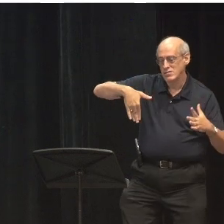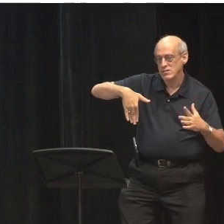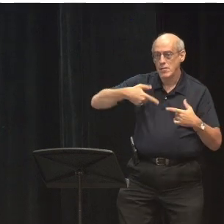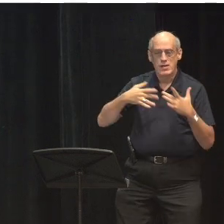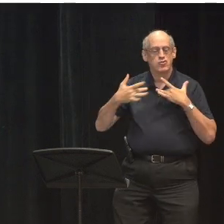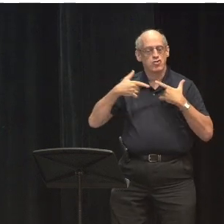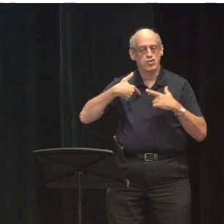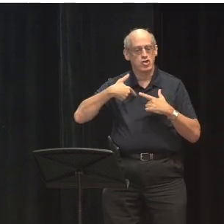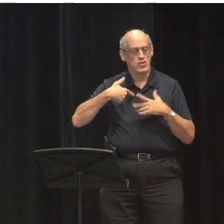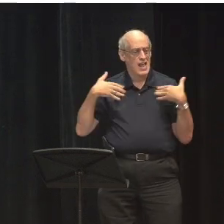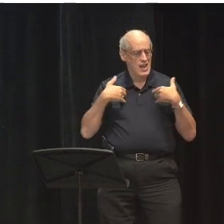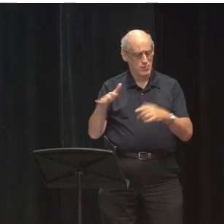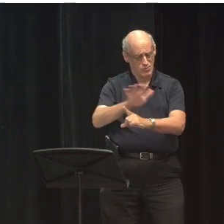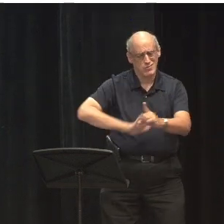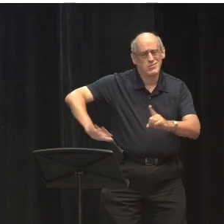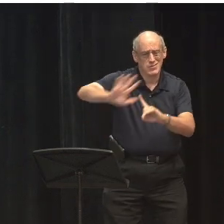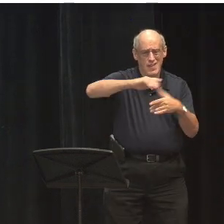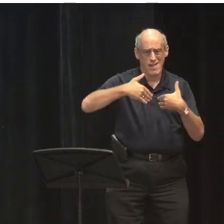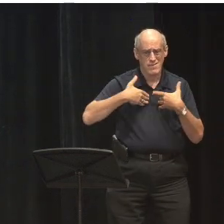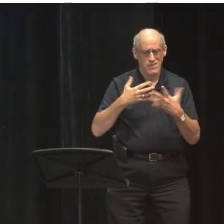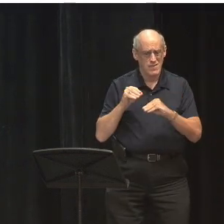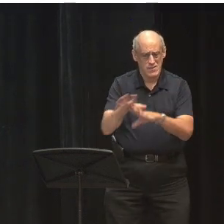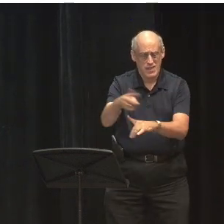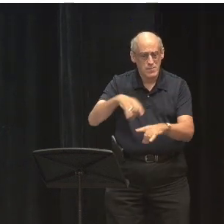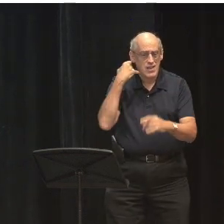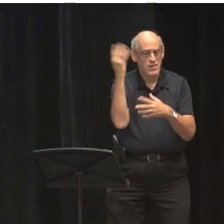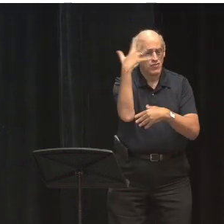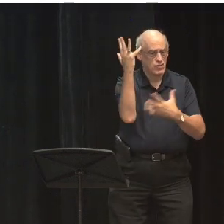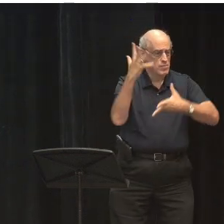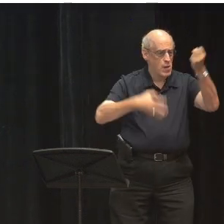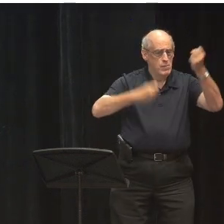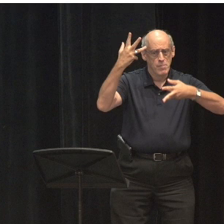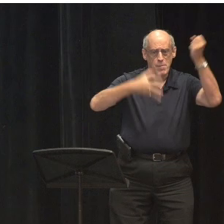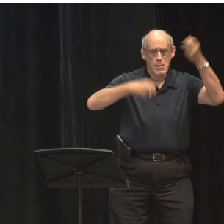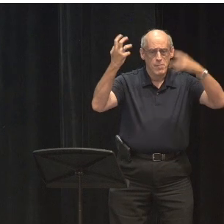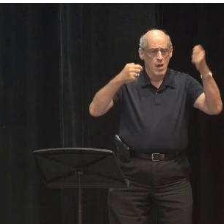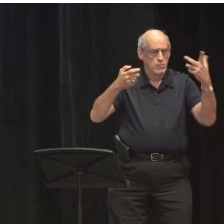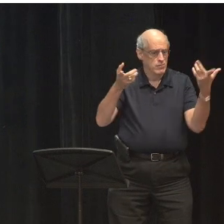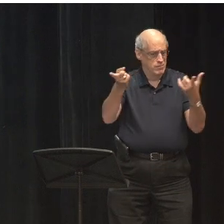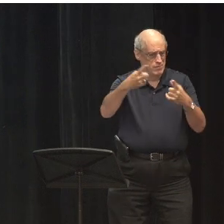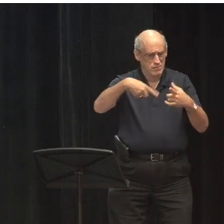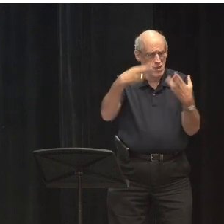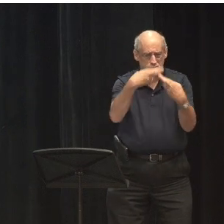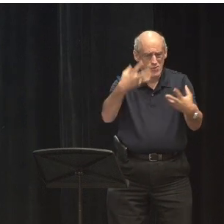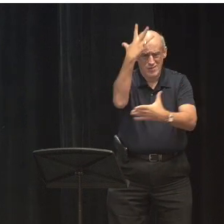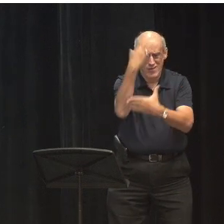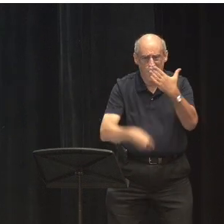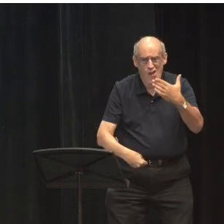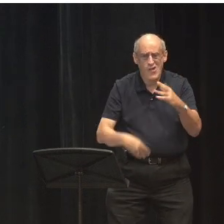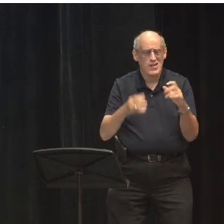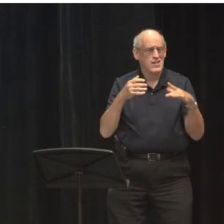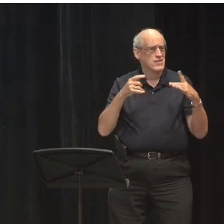what's going to happen to the animals that live here when we take away every tree that they need, all the food sources that they need, all the areas